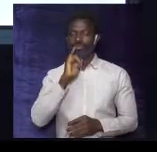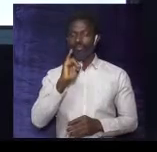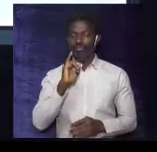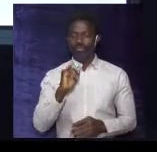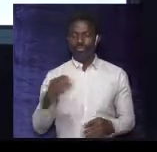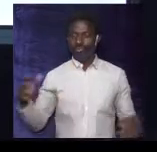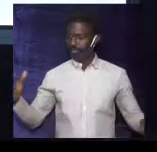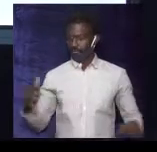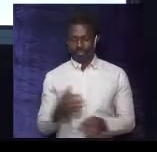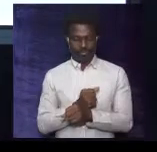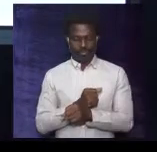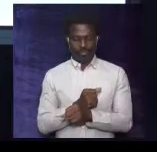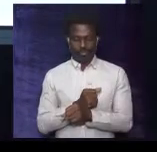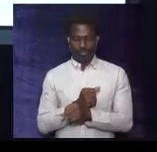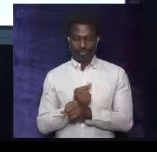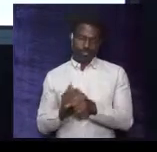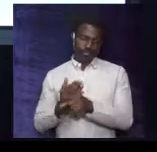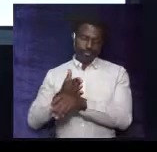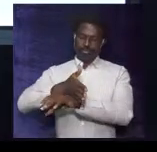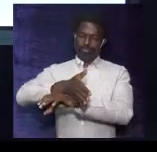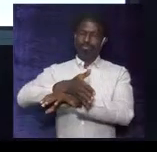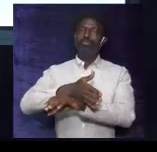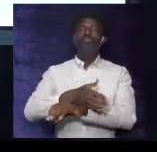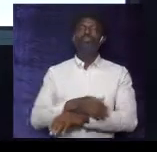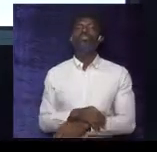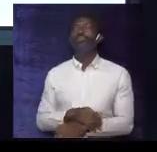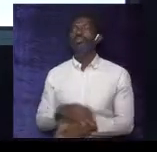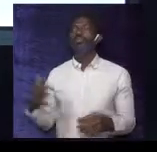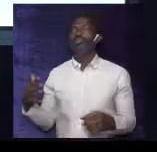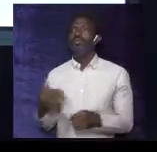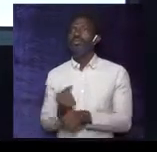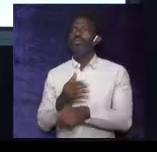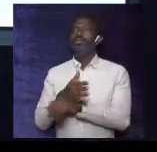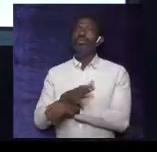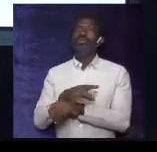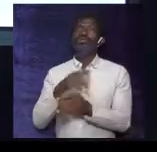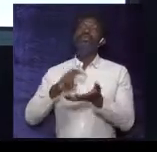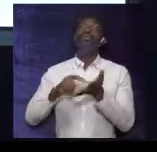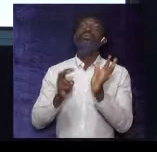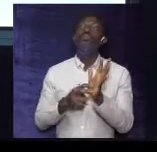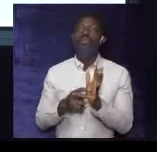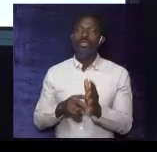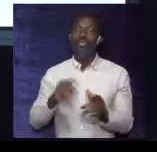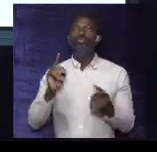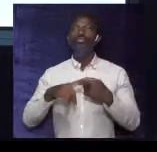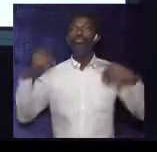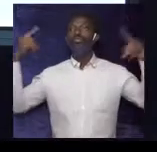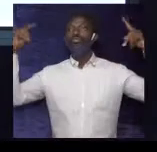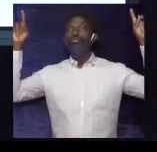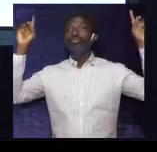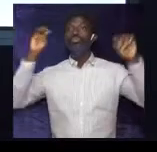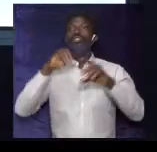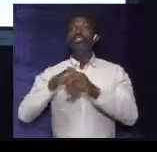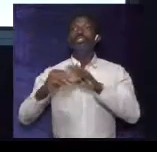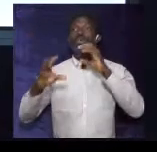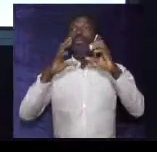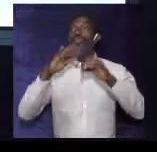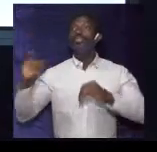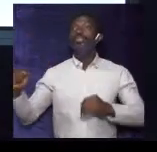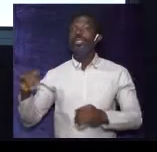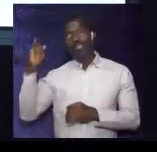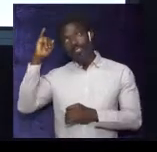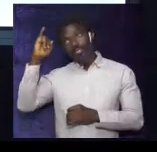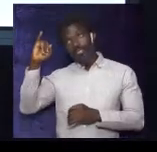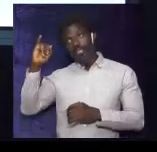Another example of phrasal verb is get across. Get across. What does it